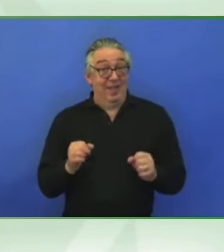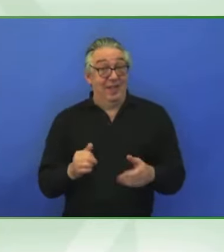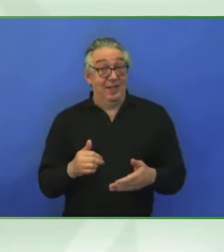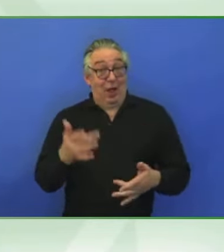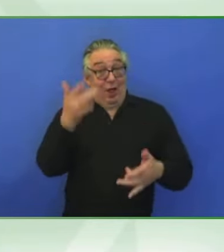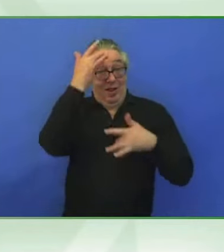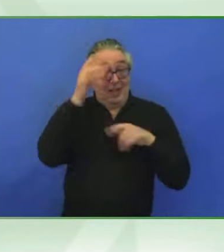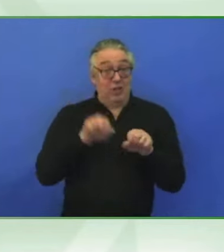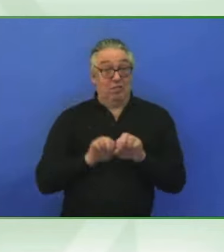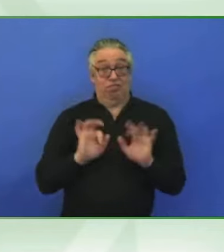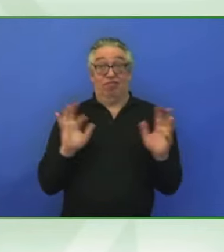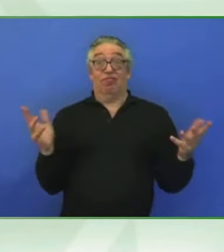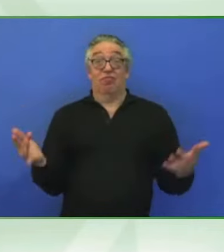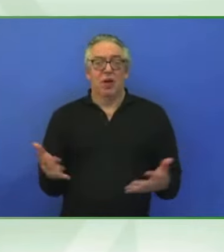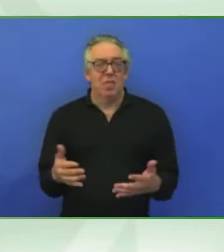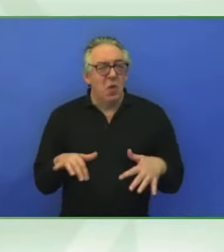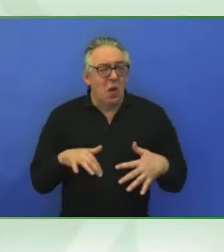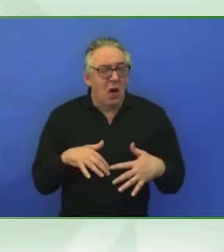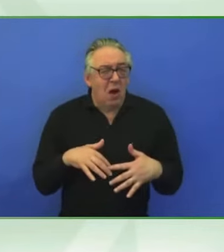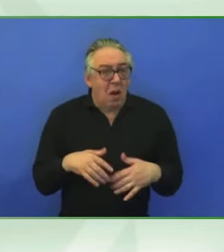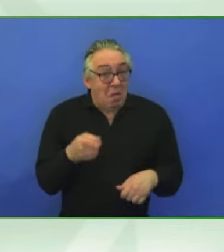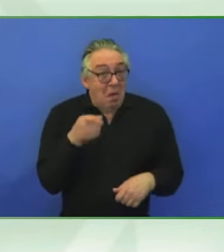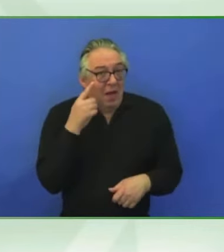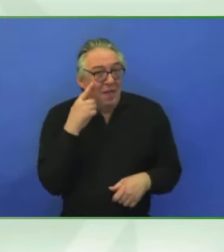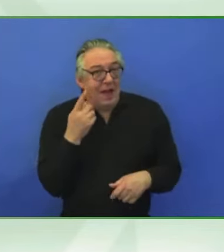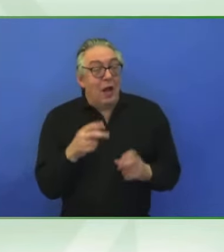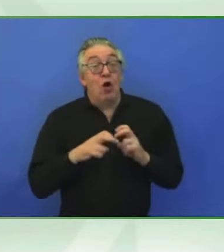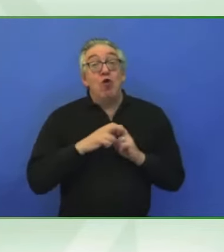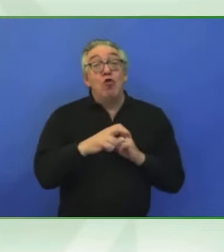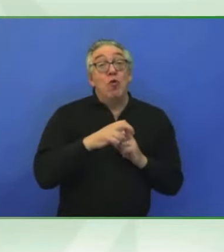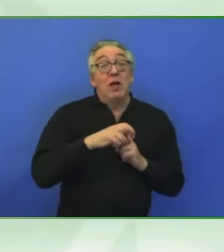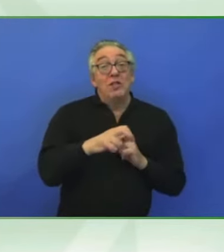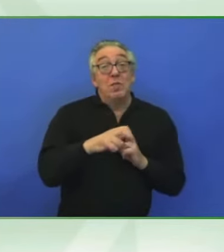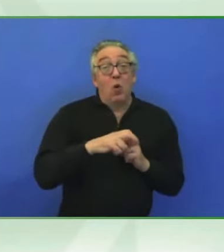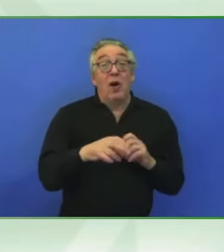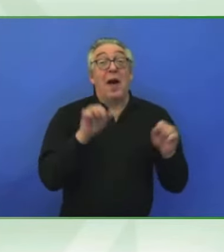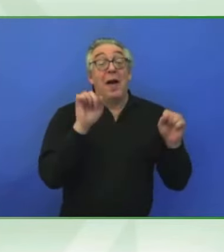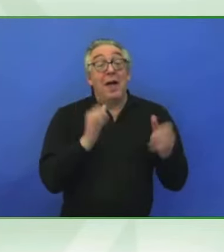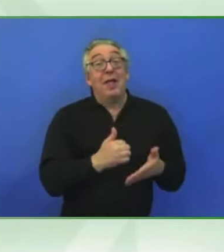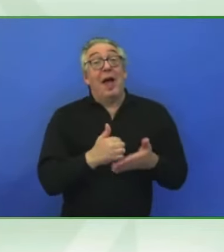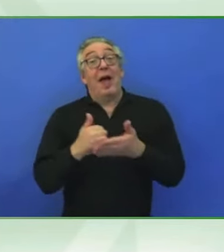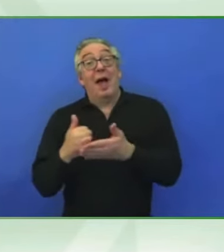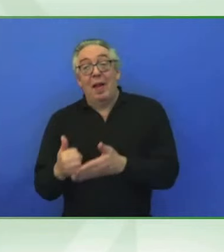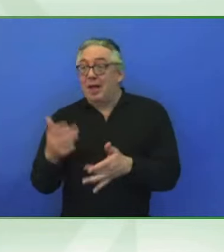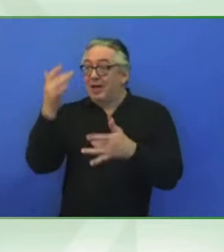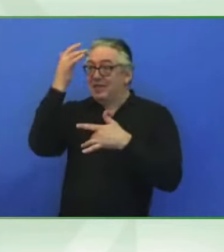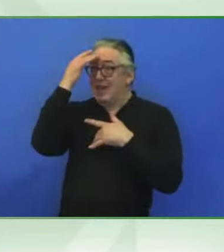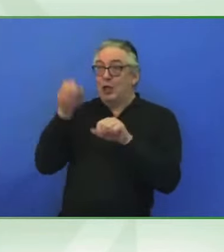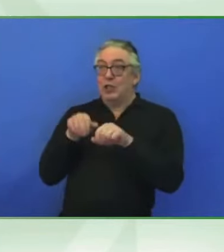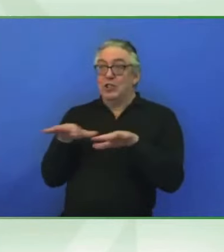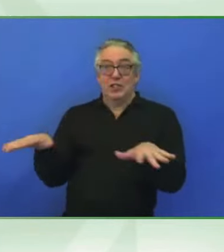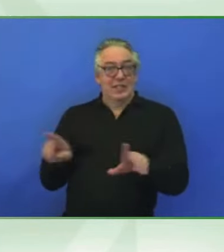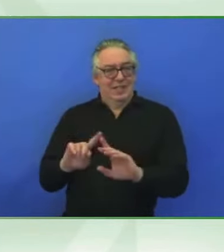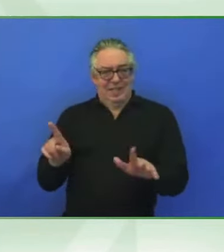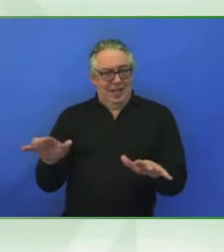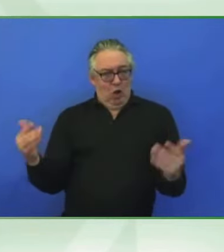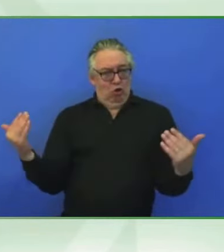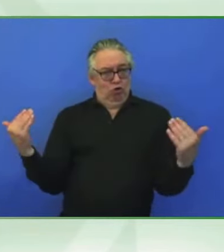in the future, predicting that there will be other pandemics? Because I think it's an important question for the transport